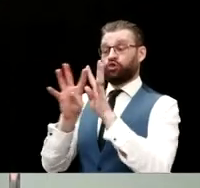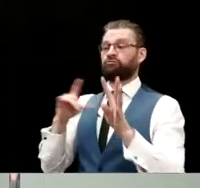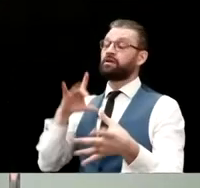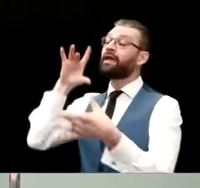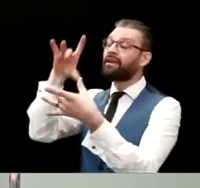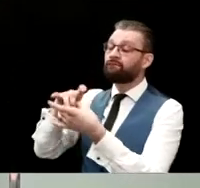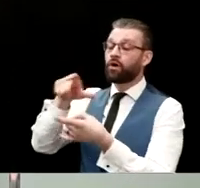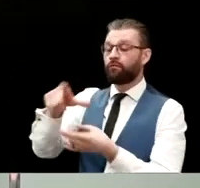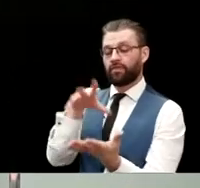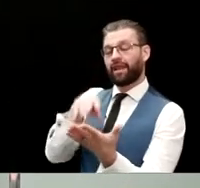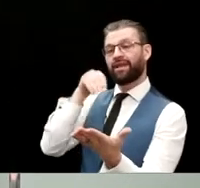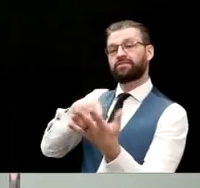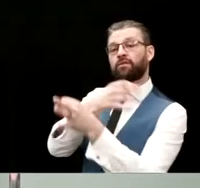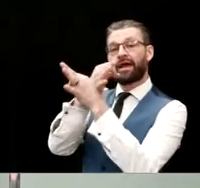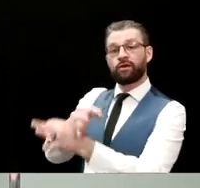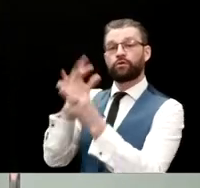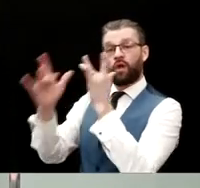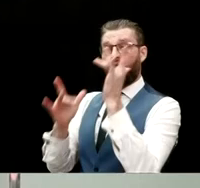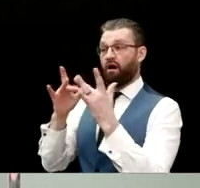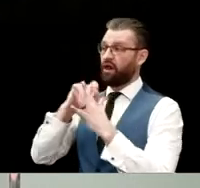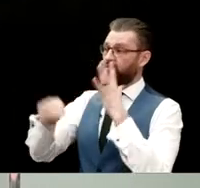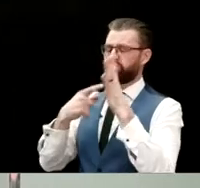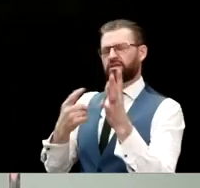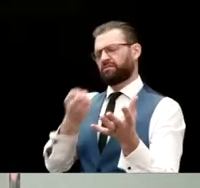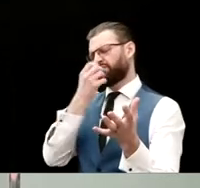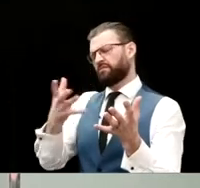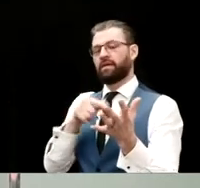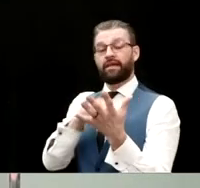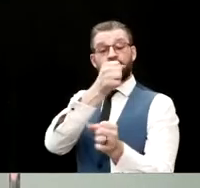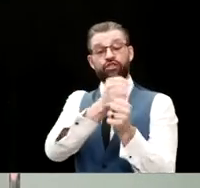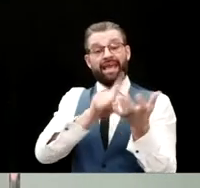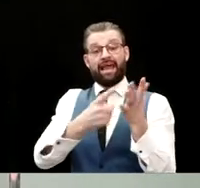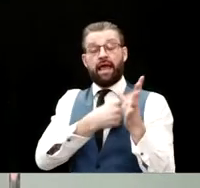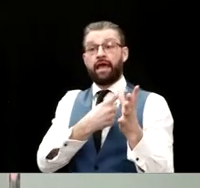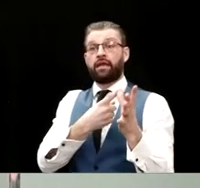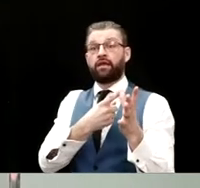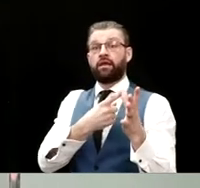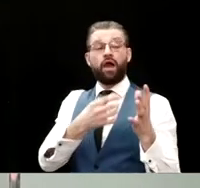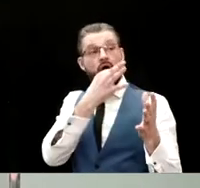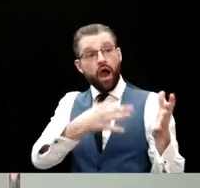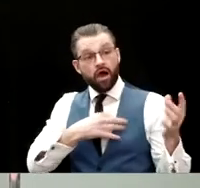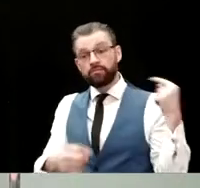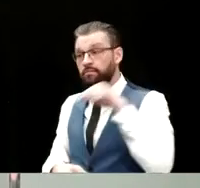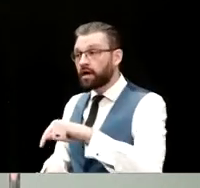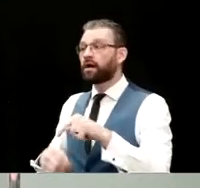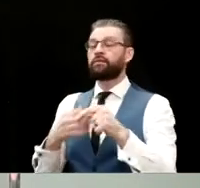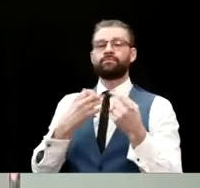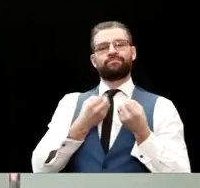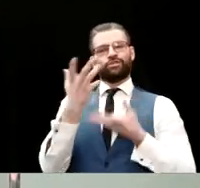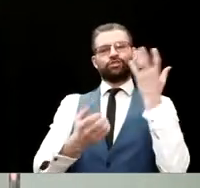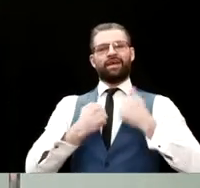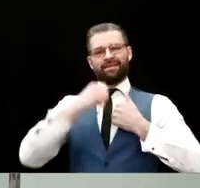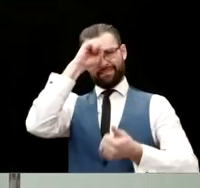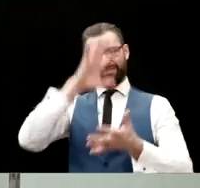part in the Lessons from Auschwitz online project, and the GLA for giving Lawrence and I the opportunity to share our experiences. Thank